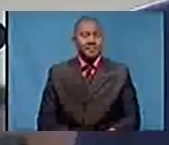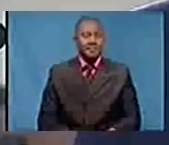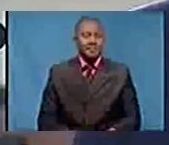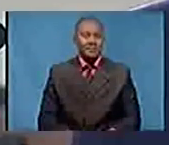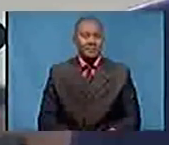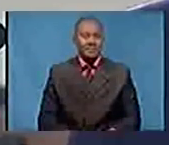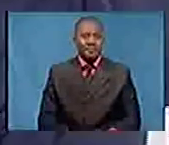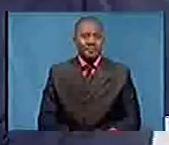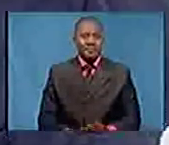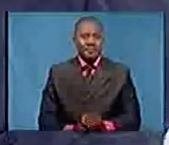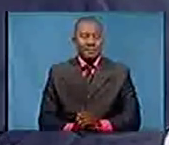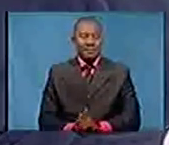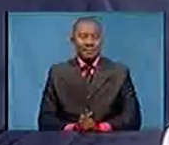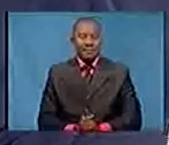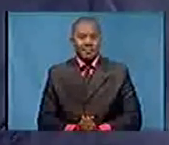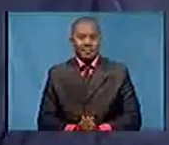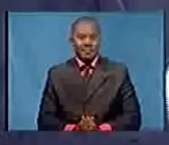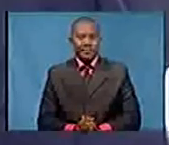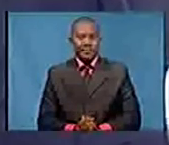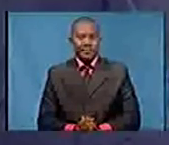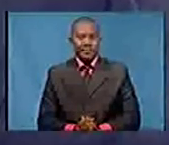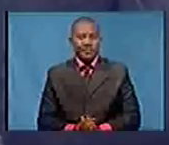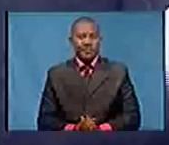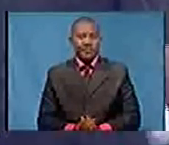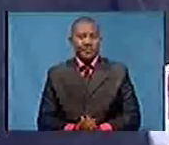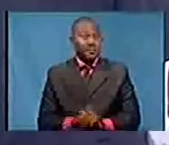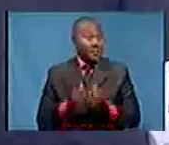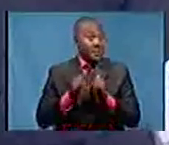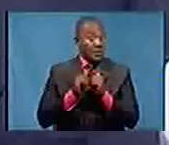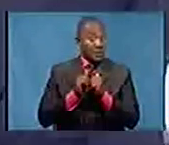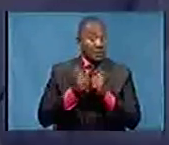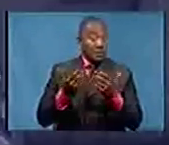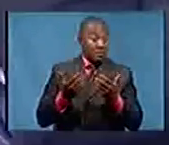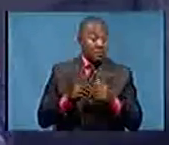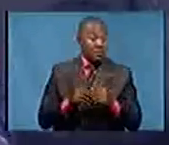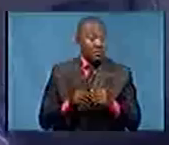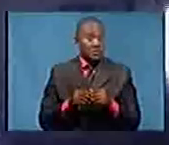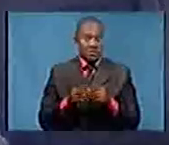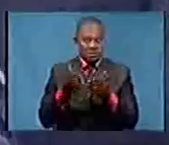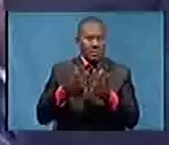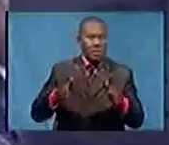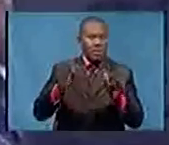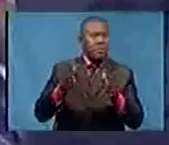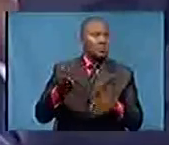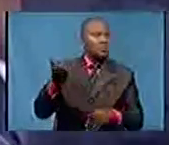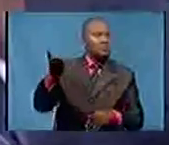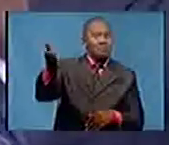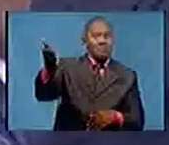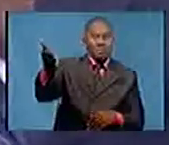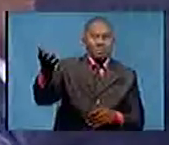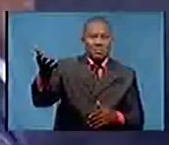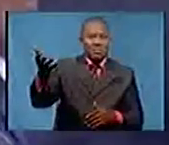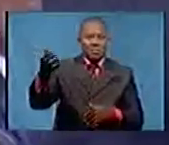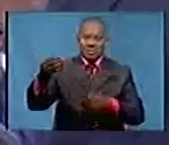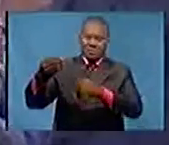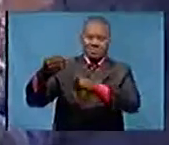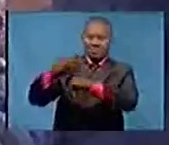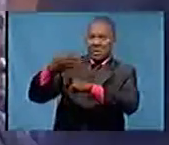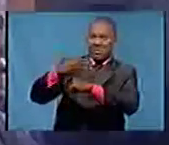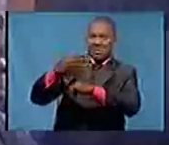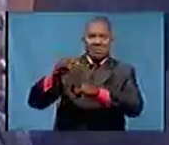Press. How do you, lecturers, allow somebody to give you an advice, to go and